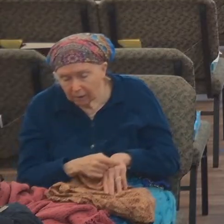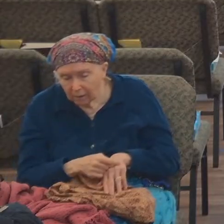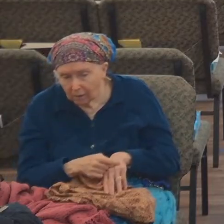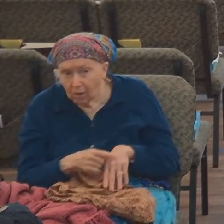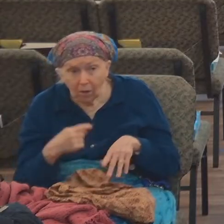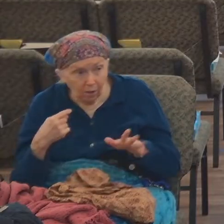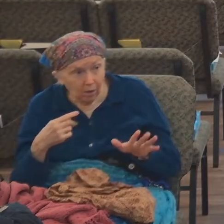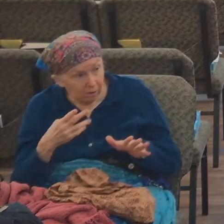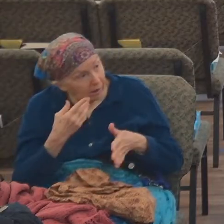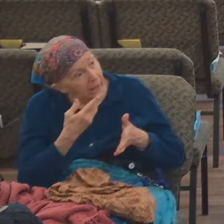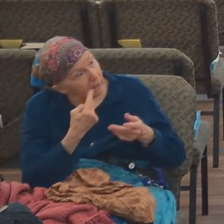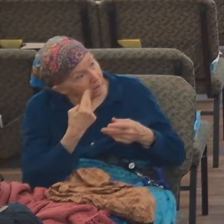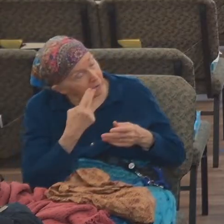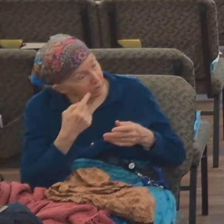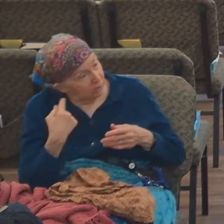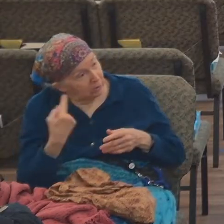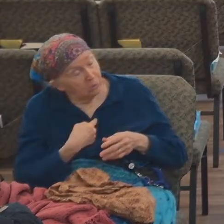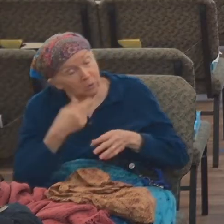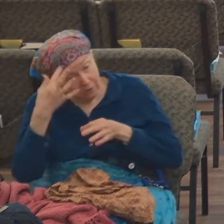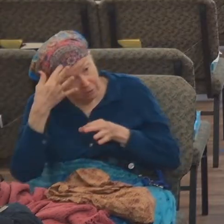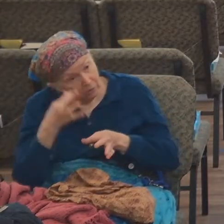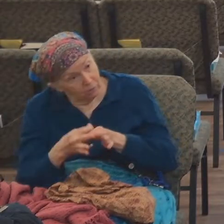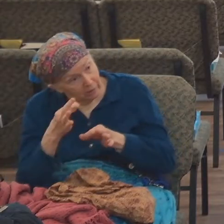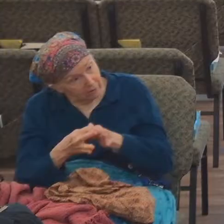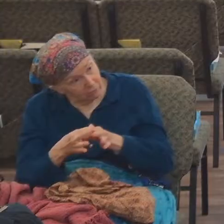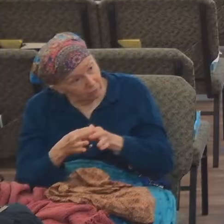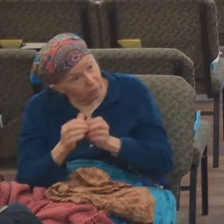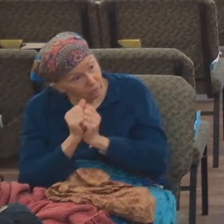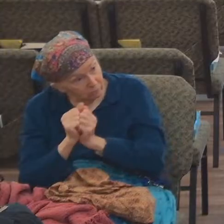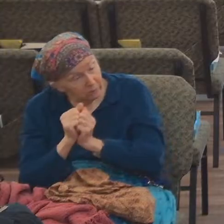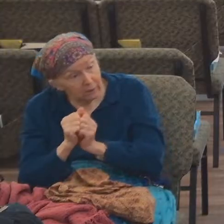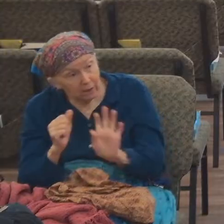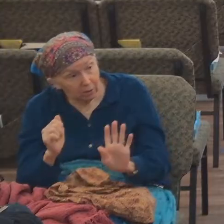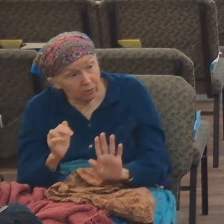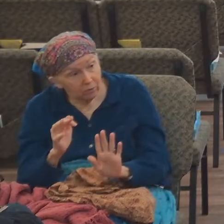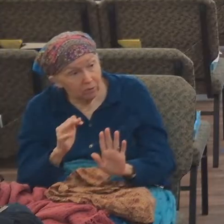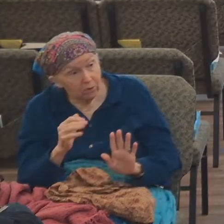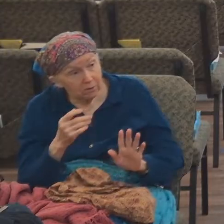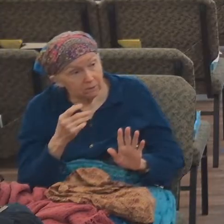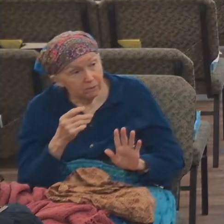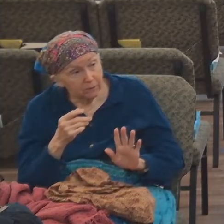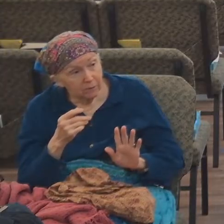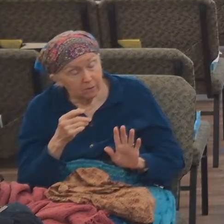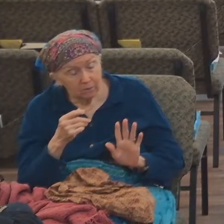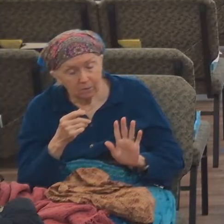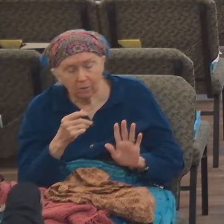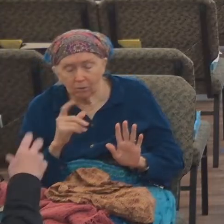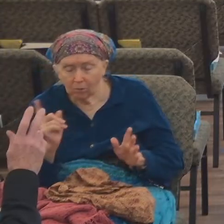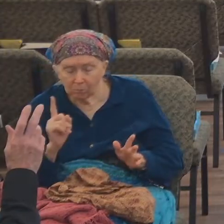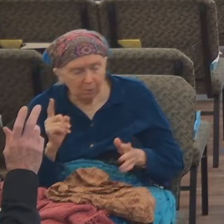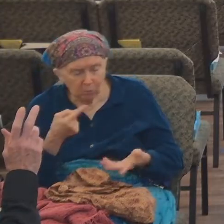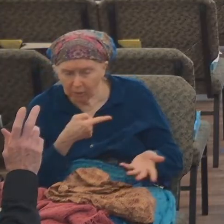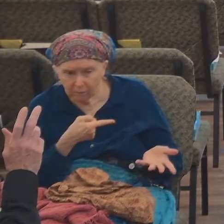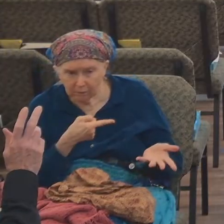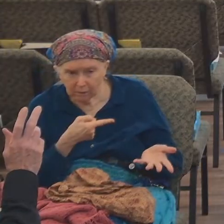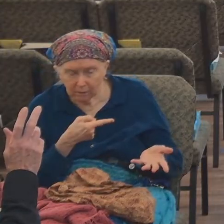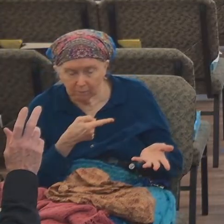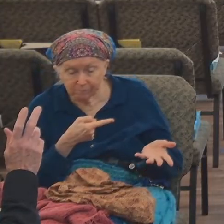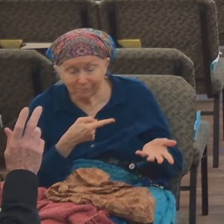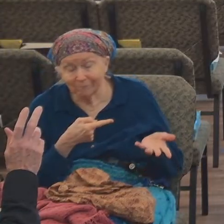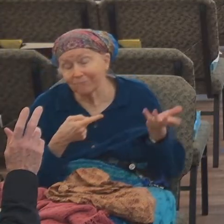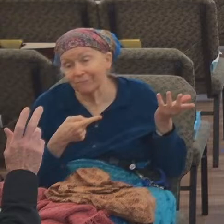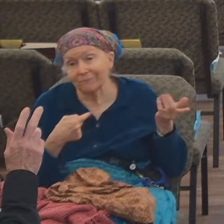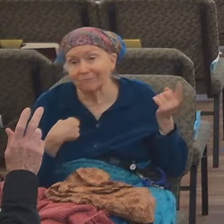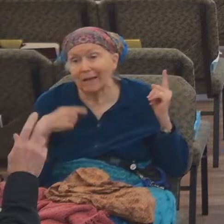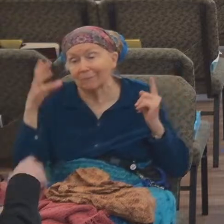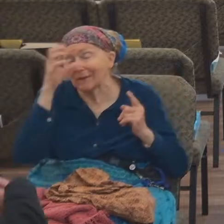faithful we are being. Look how we're holding together. And where is he? Okay, who knows? I don't know. I'm conjecturing